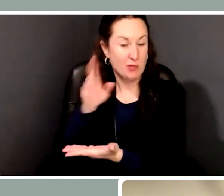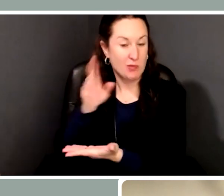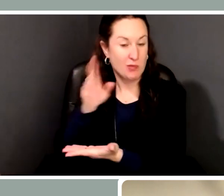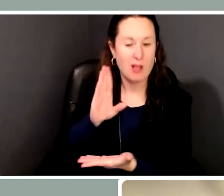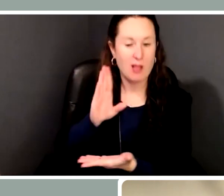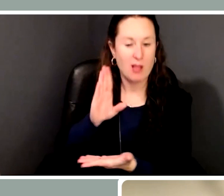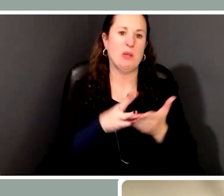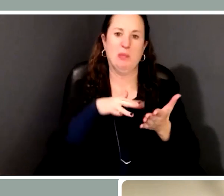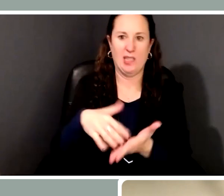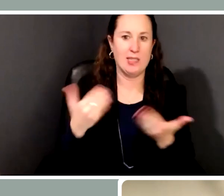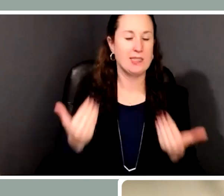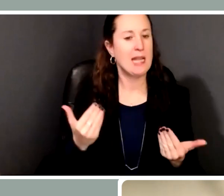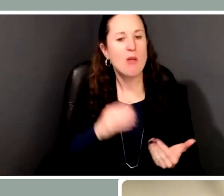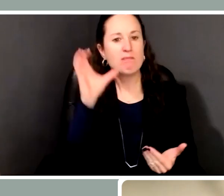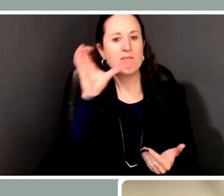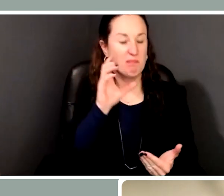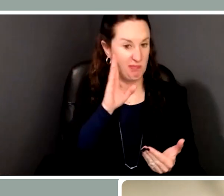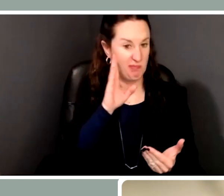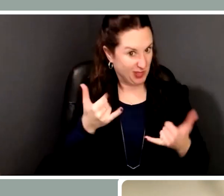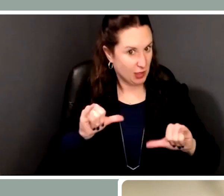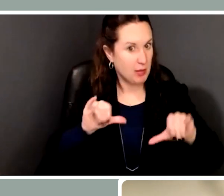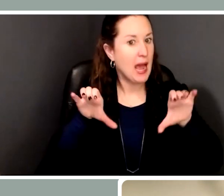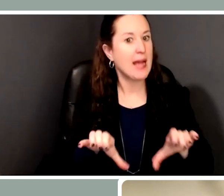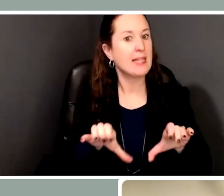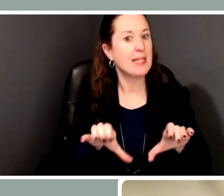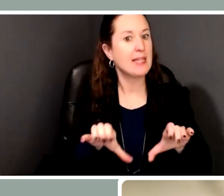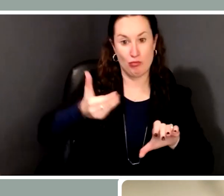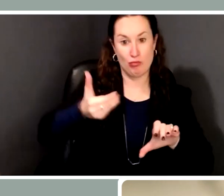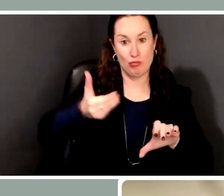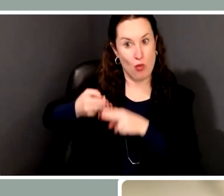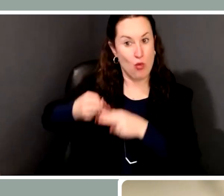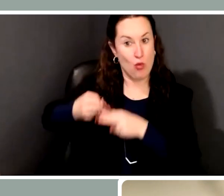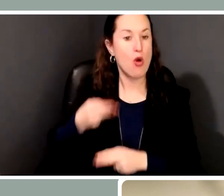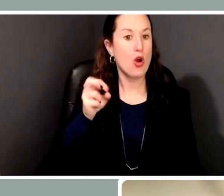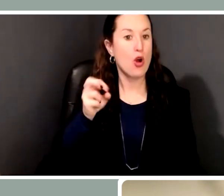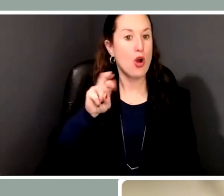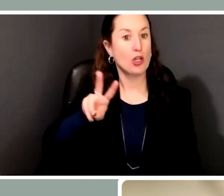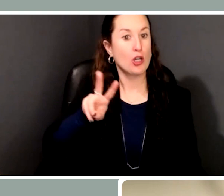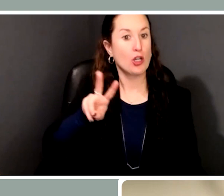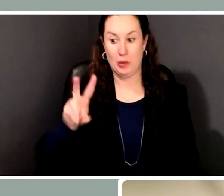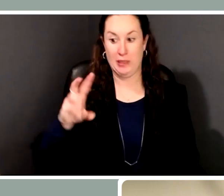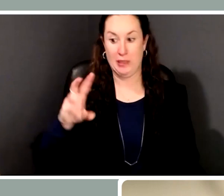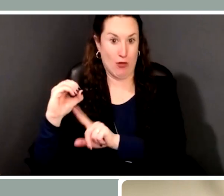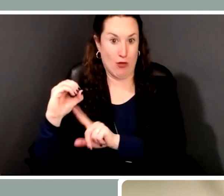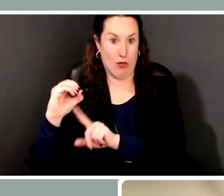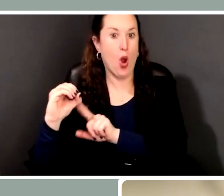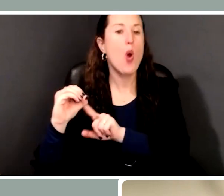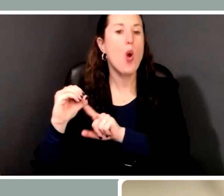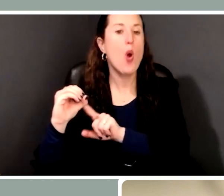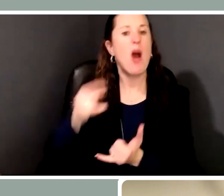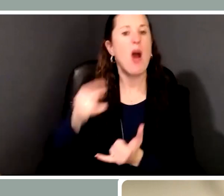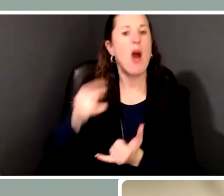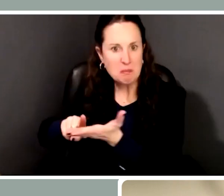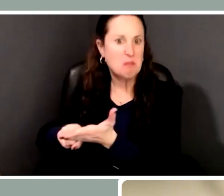ongoing to look whether it might be active in things that previously have been called HER2 0, maybe there's actually some activity even in people who